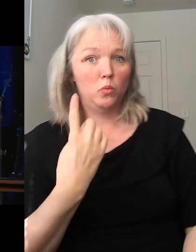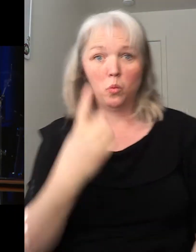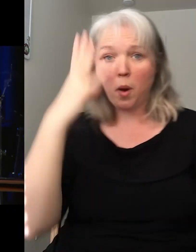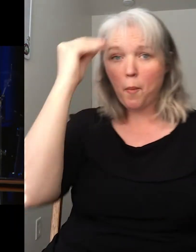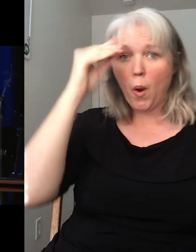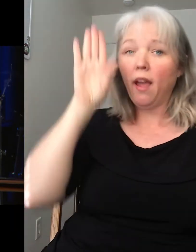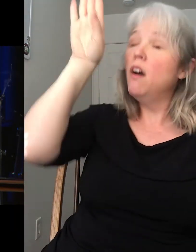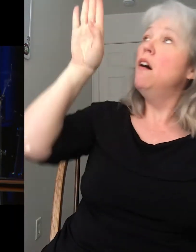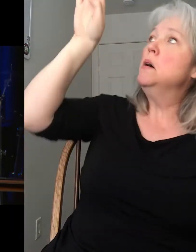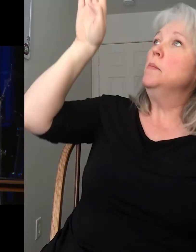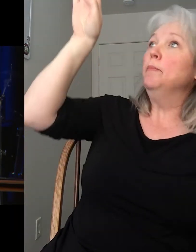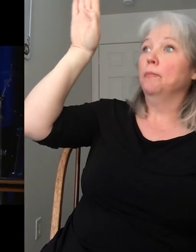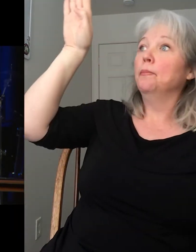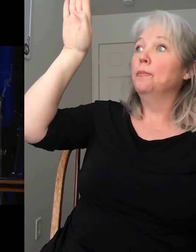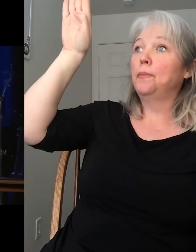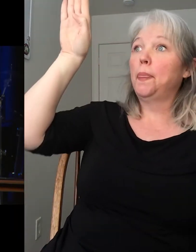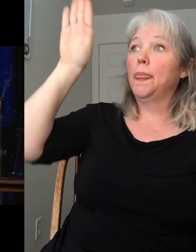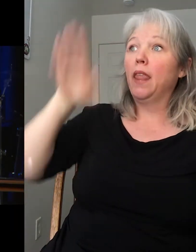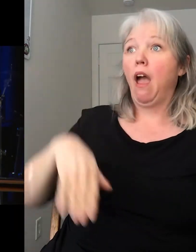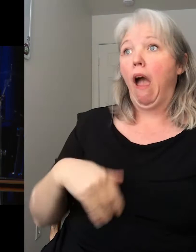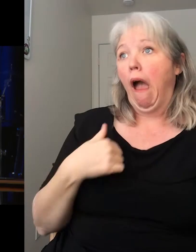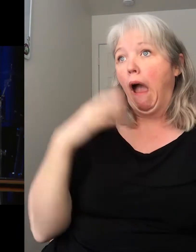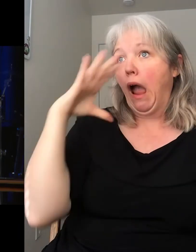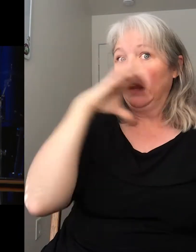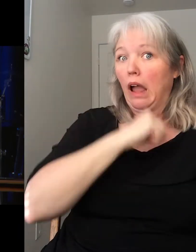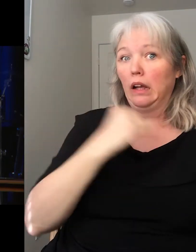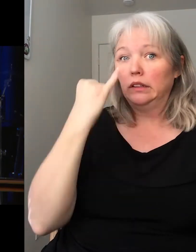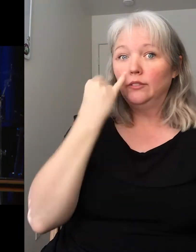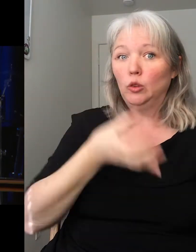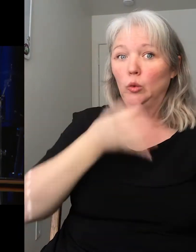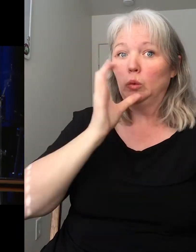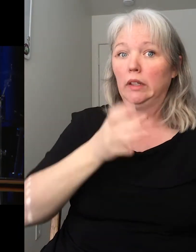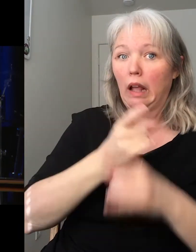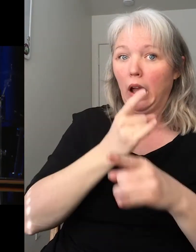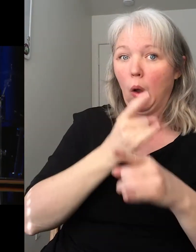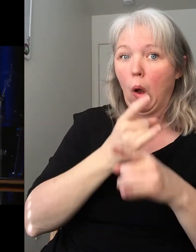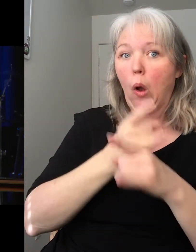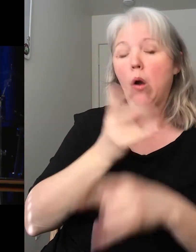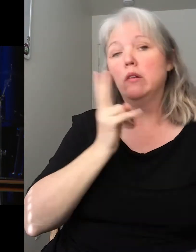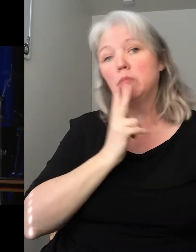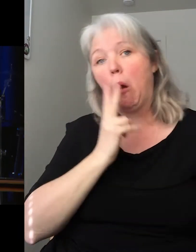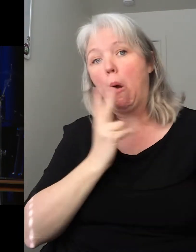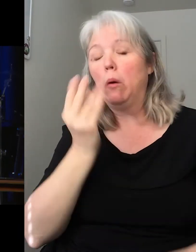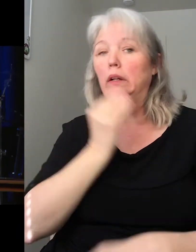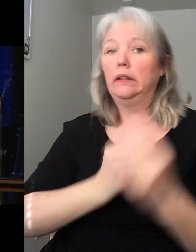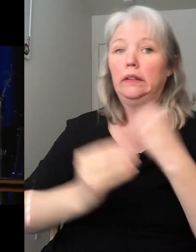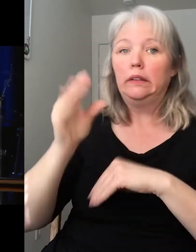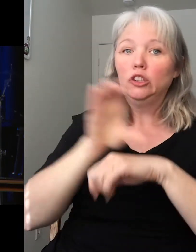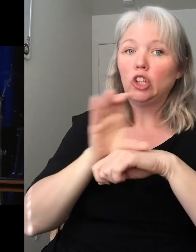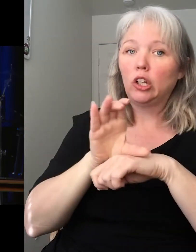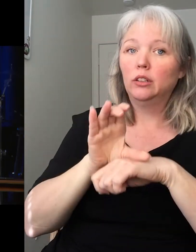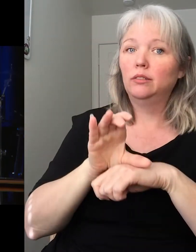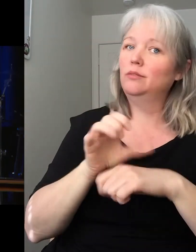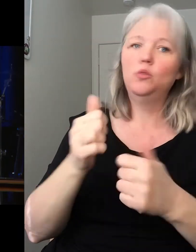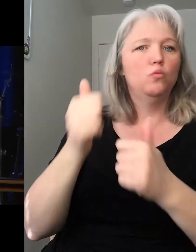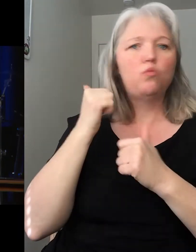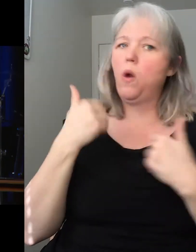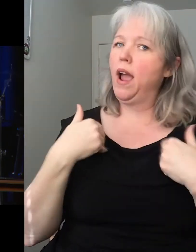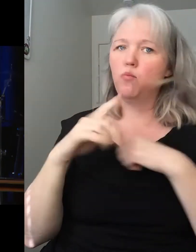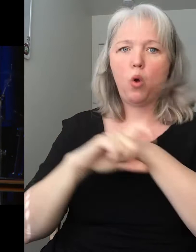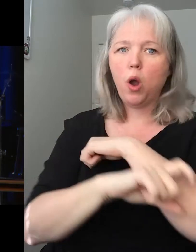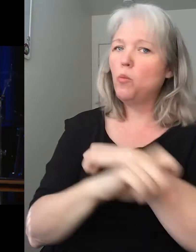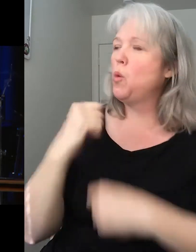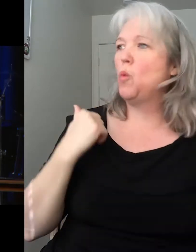One little boy raised his hand and said, I guess if you drink alcohol and smoke and eat chocolate, you won't have